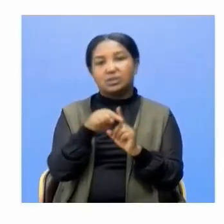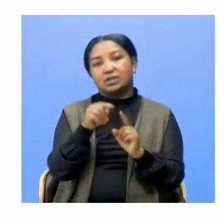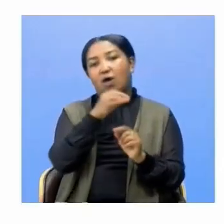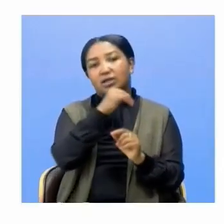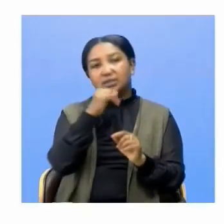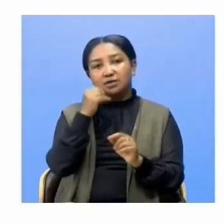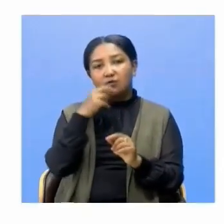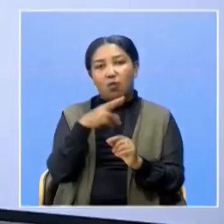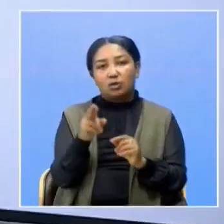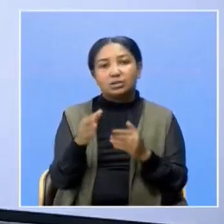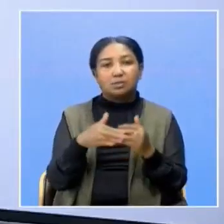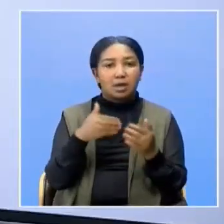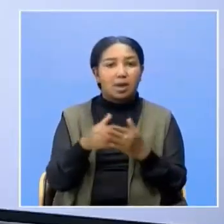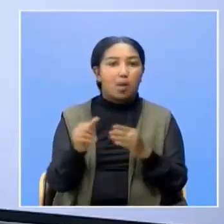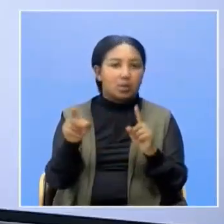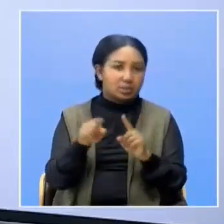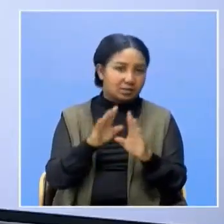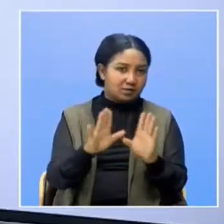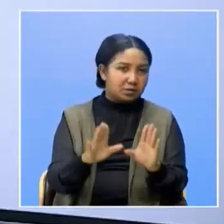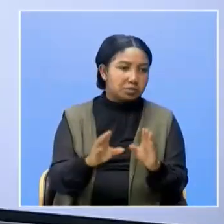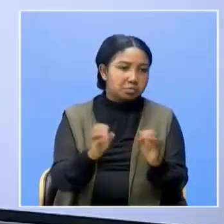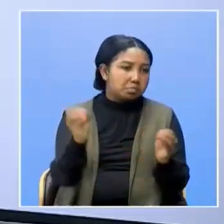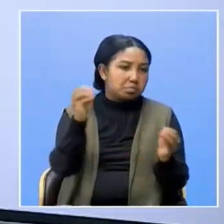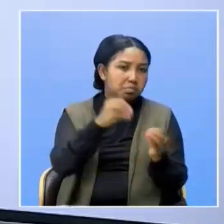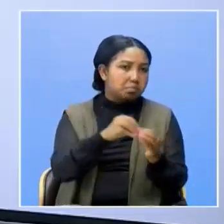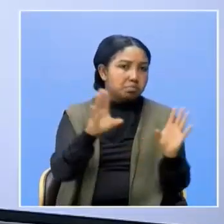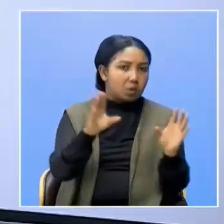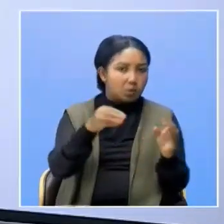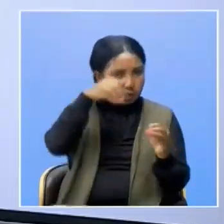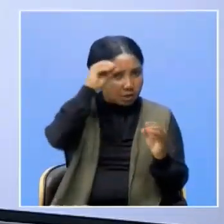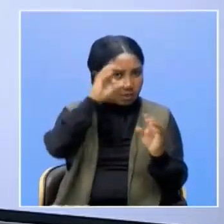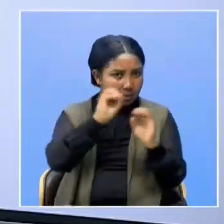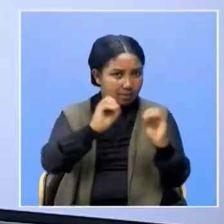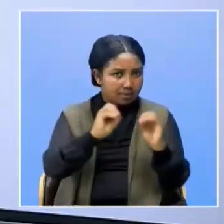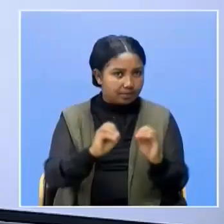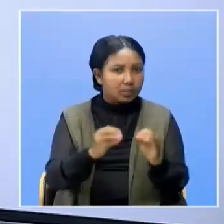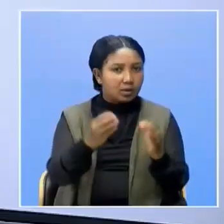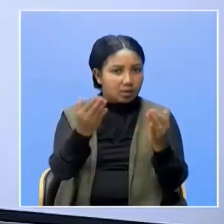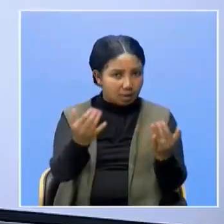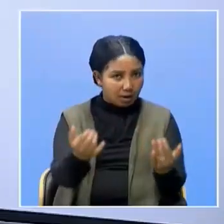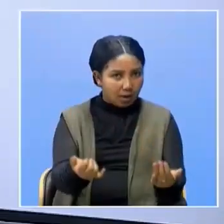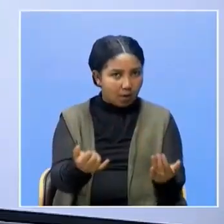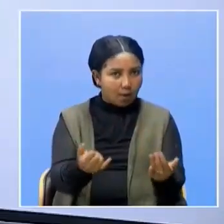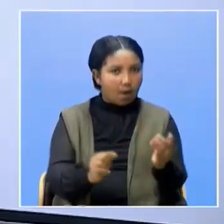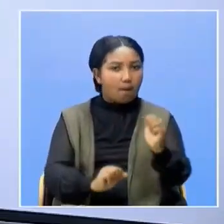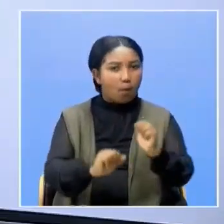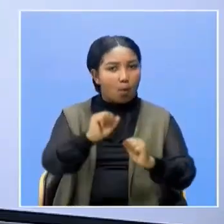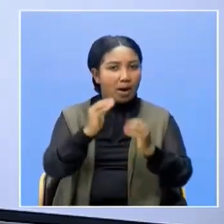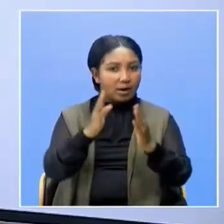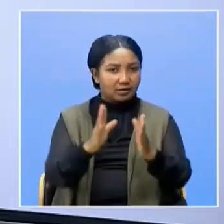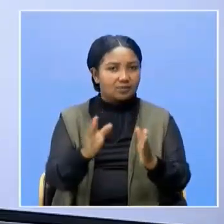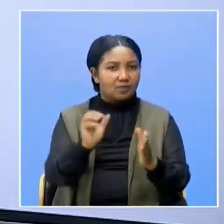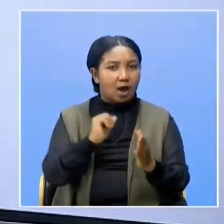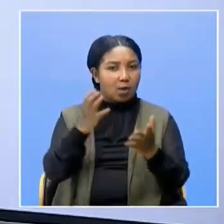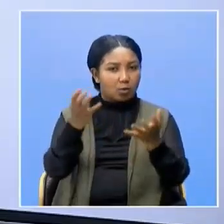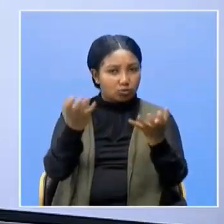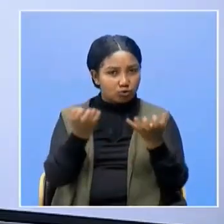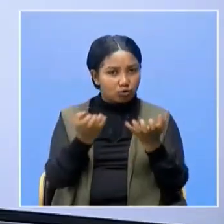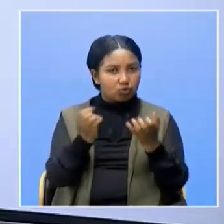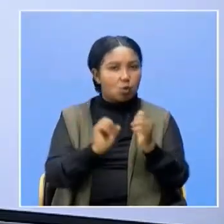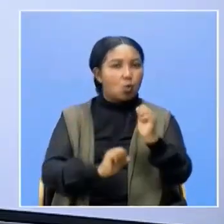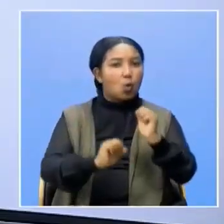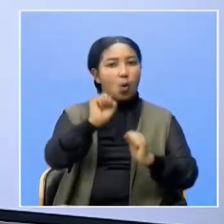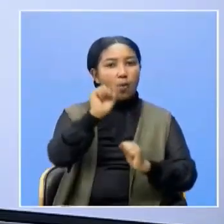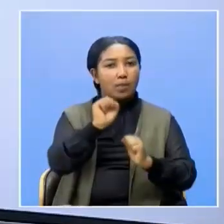adjectives, or simply a positive without any other degrees, yeah? Let's come up with comparative. I want you to